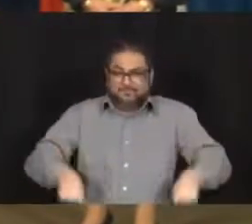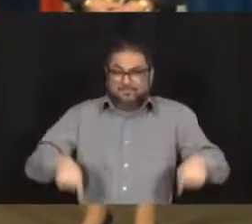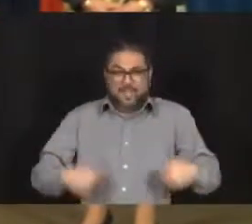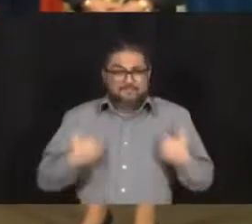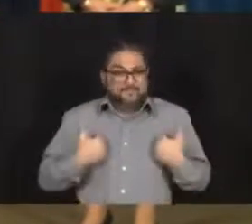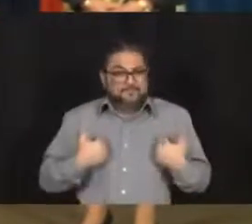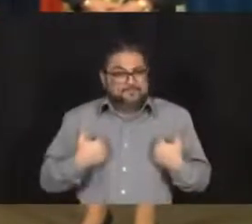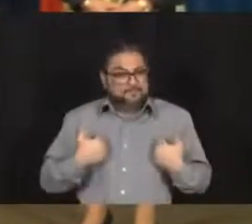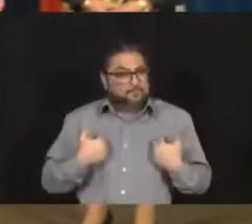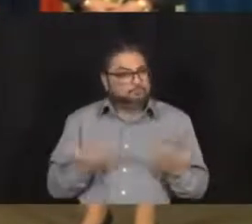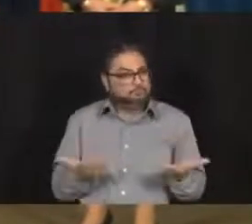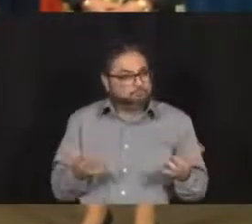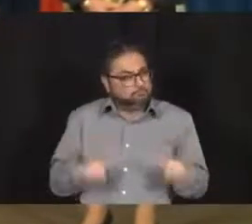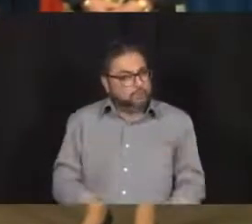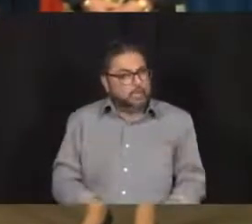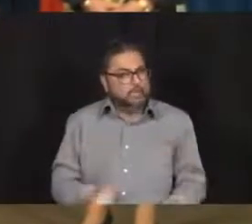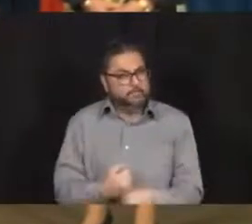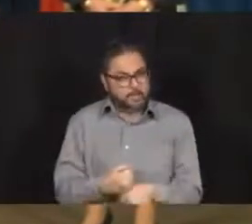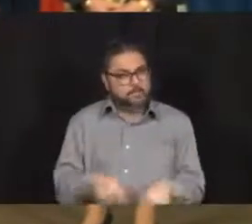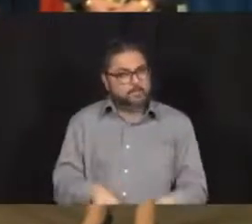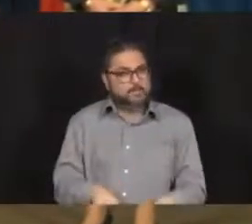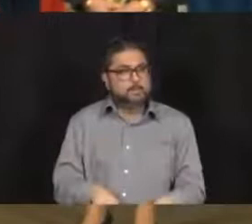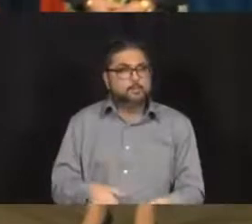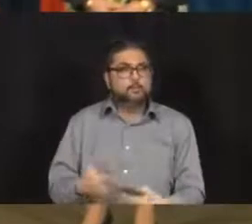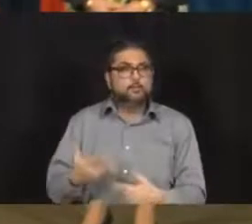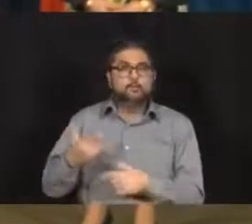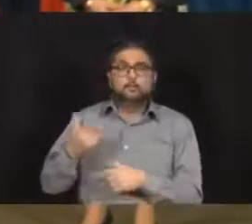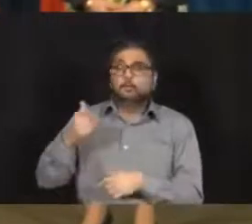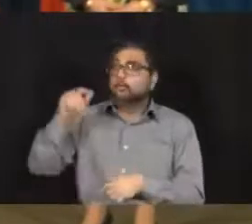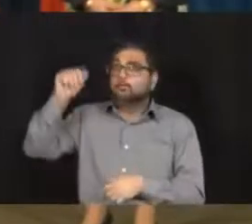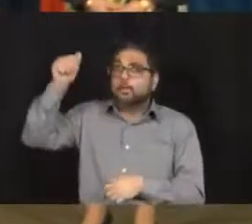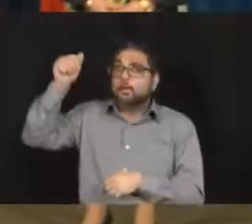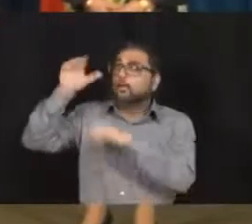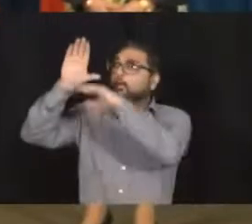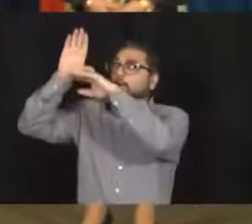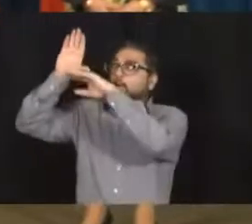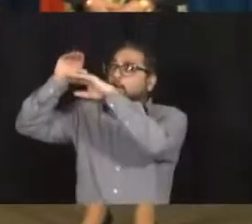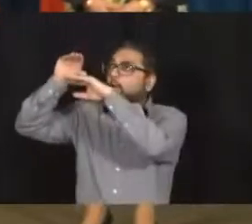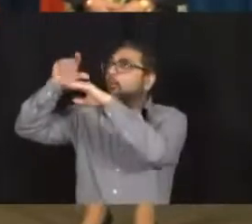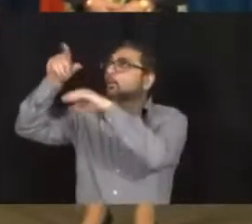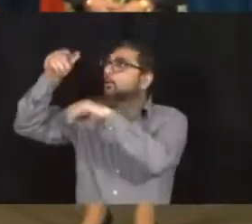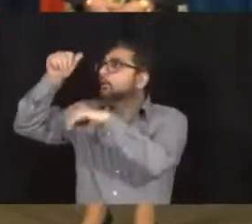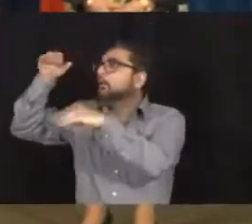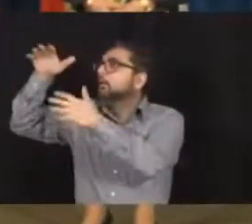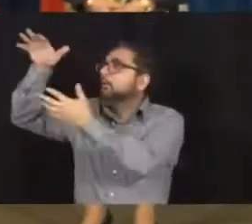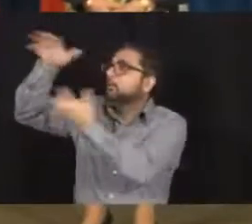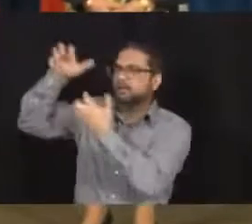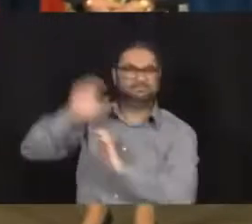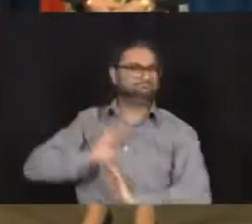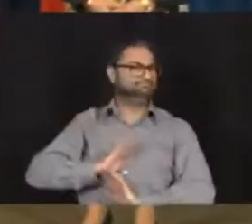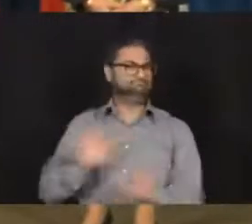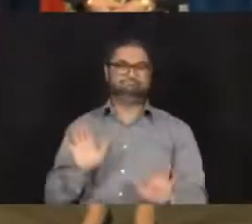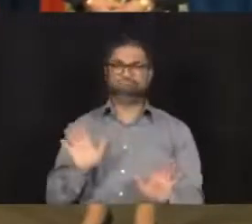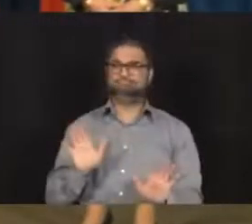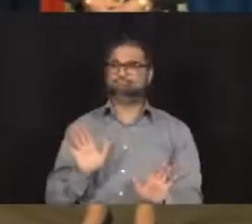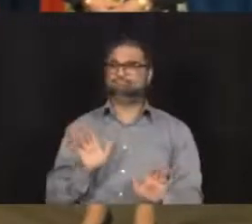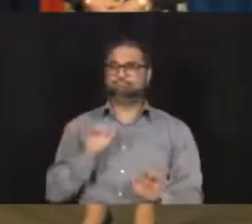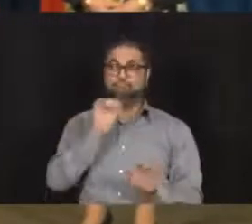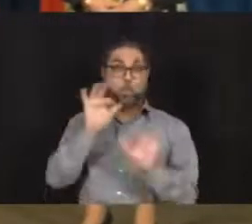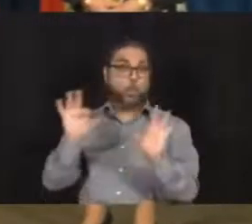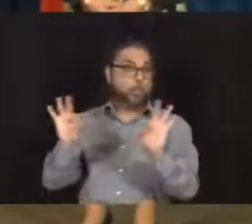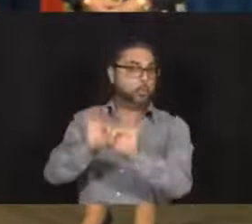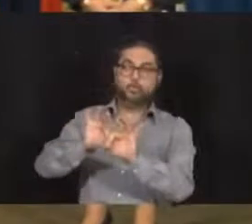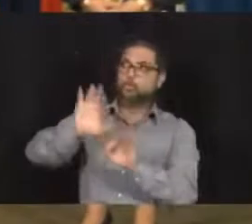10 cents, 15 cents on a mask? It's not worth it. It's not worth it and putting ourselves in jeopardy. These are